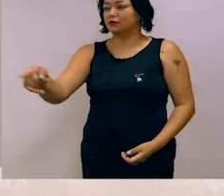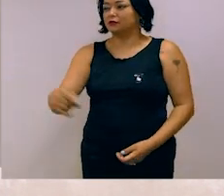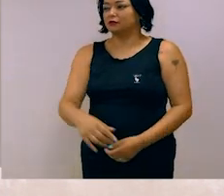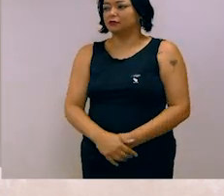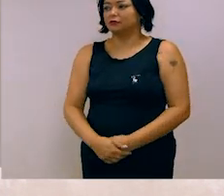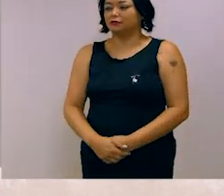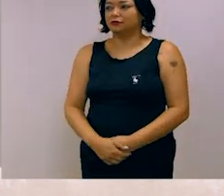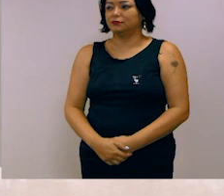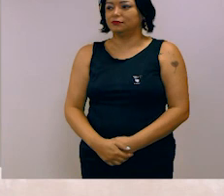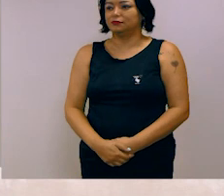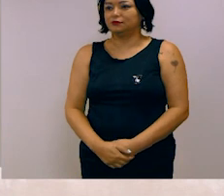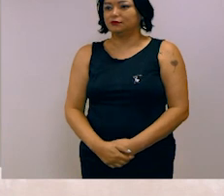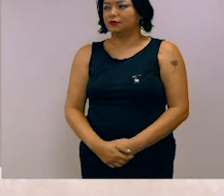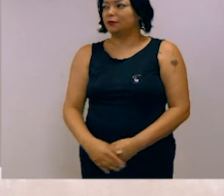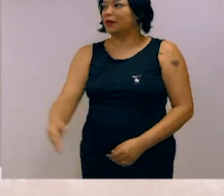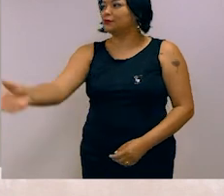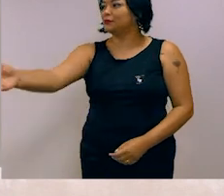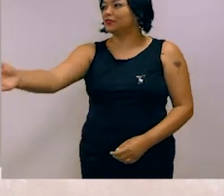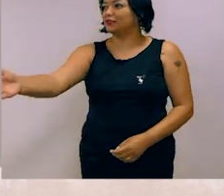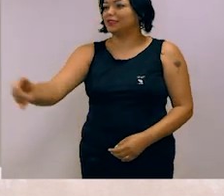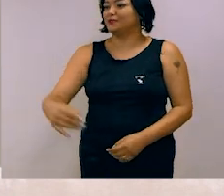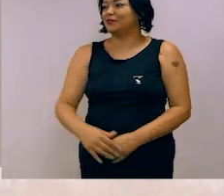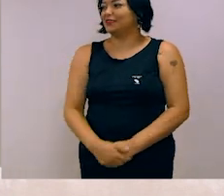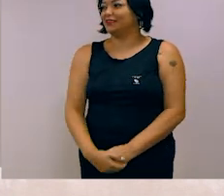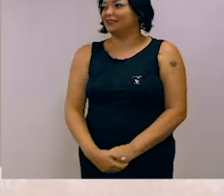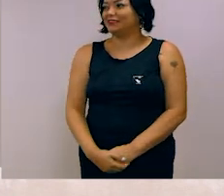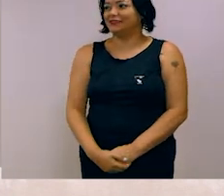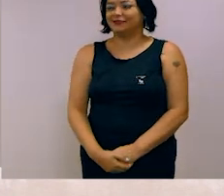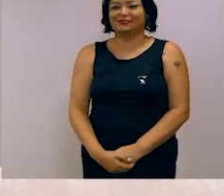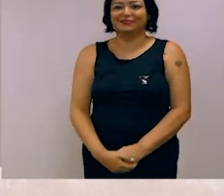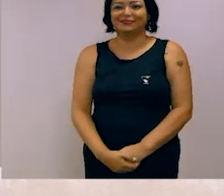that we saw that it was hard for them, that it's difficult,